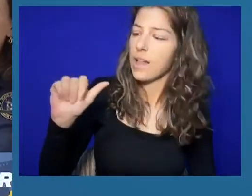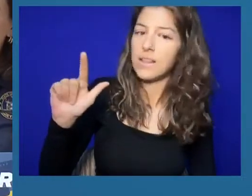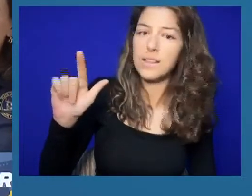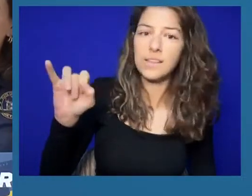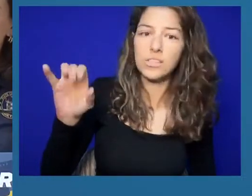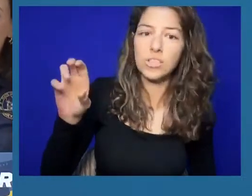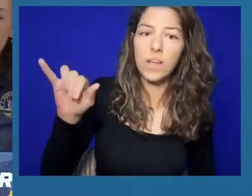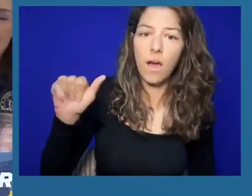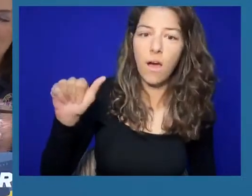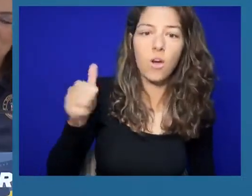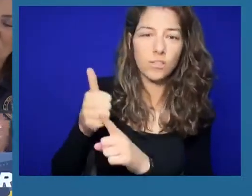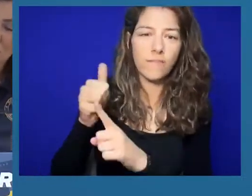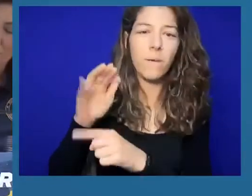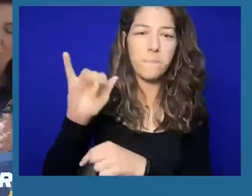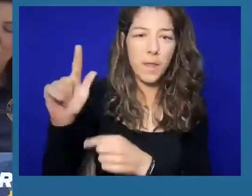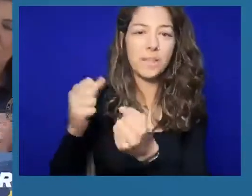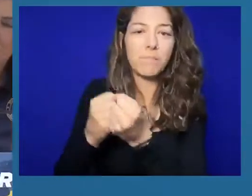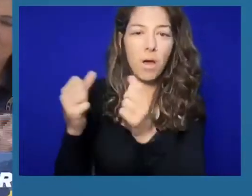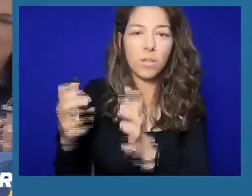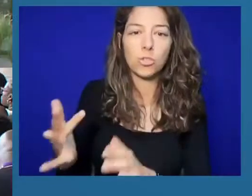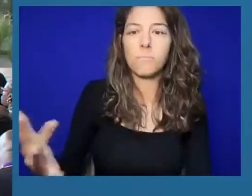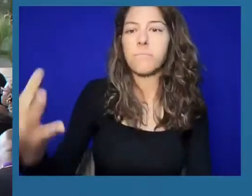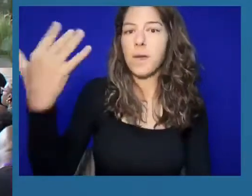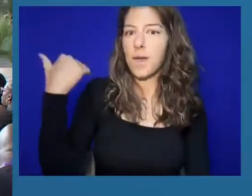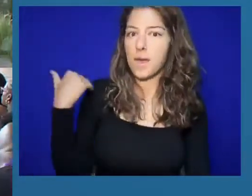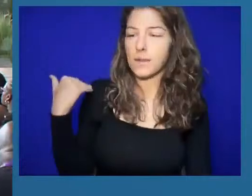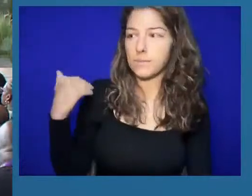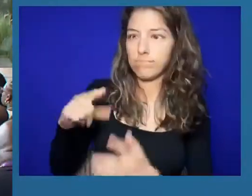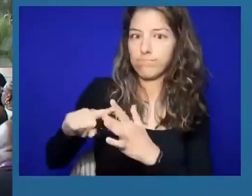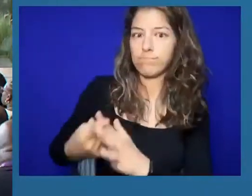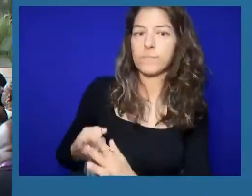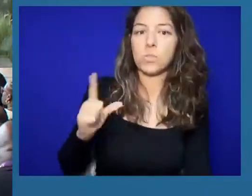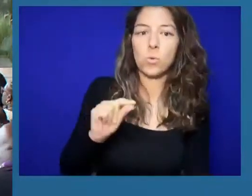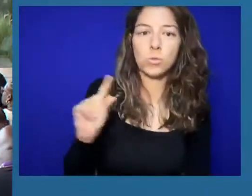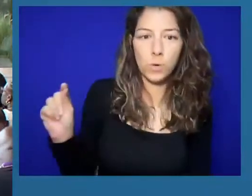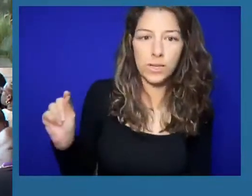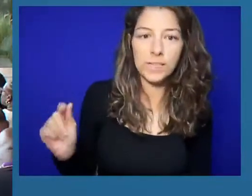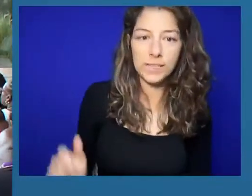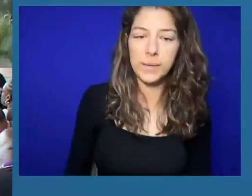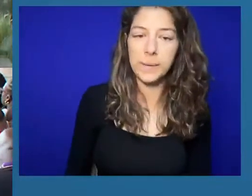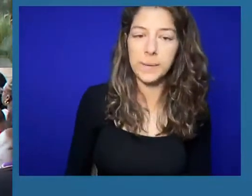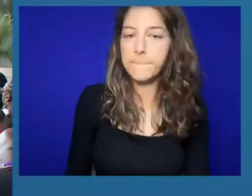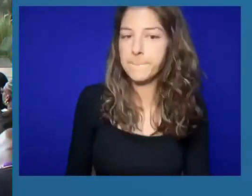sponsor, the original bill sponsor back in 2020.